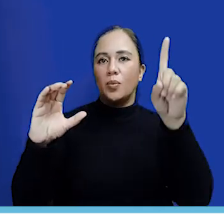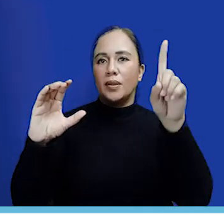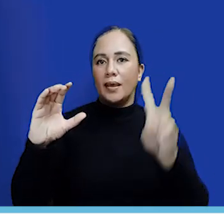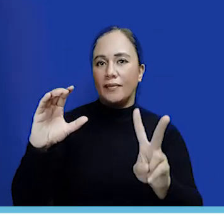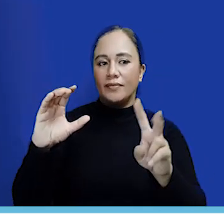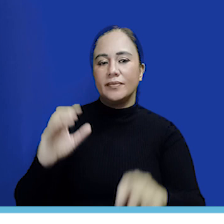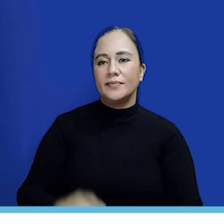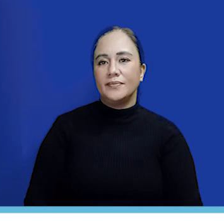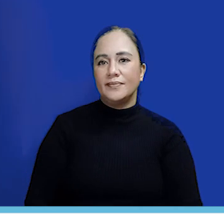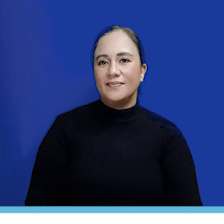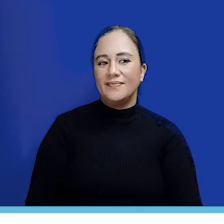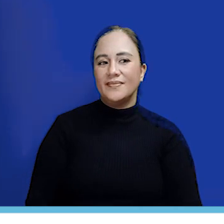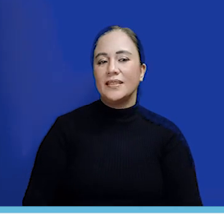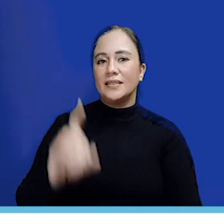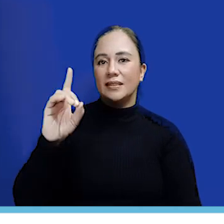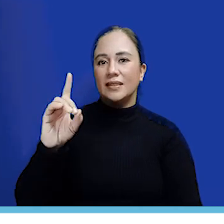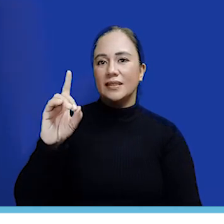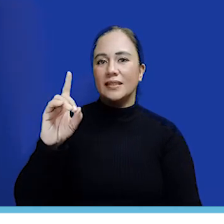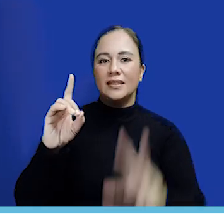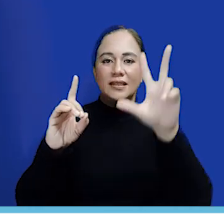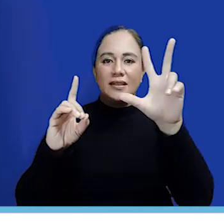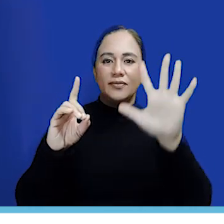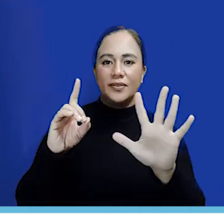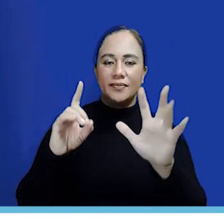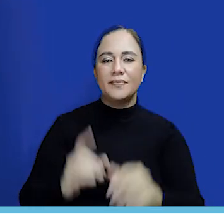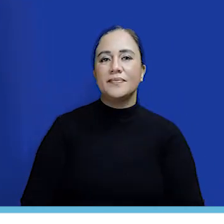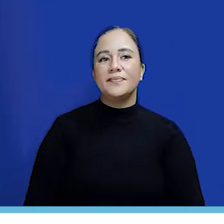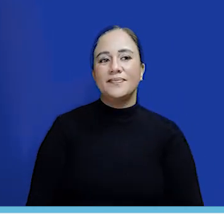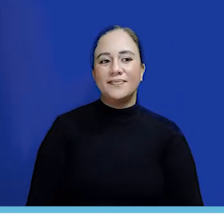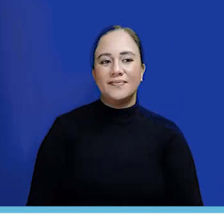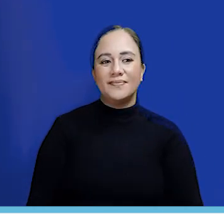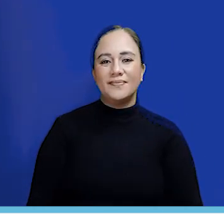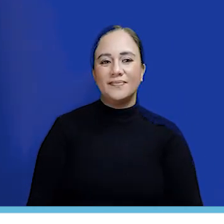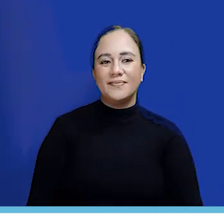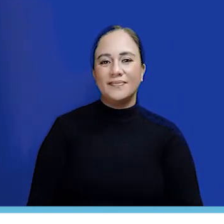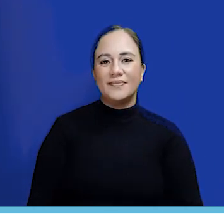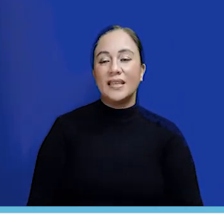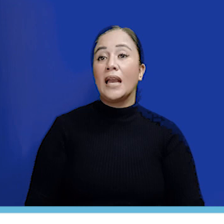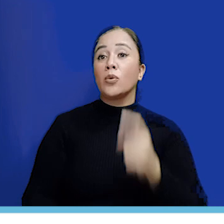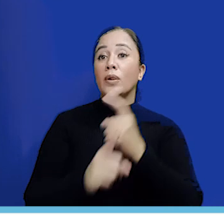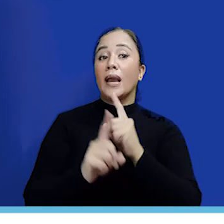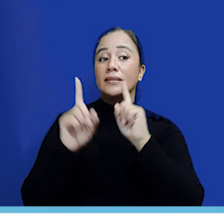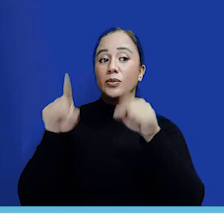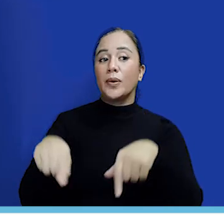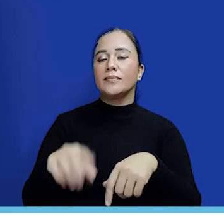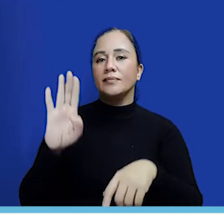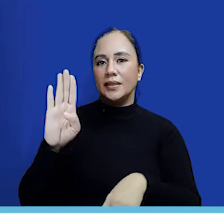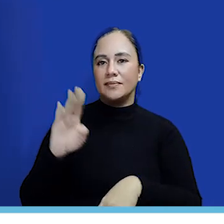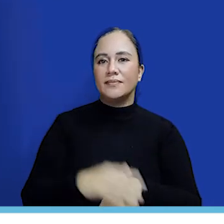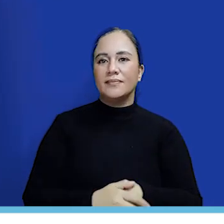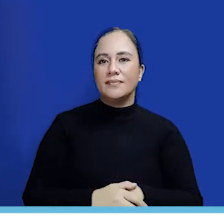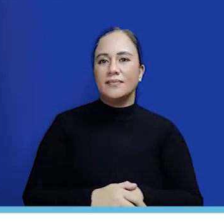C. 1/2, D. 3/5. The correct answer